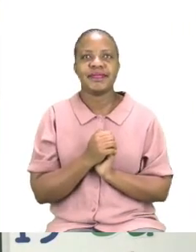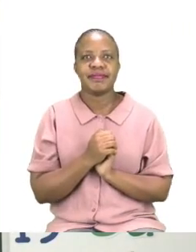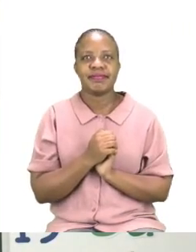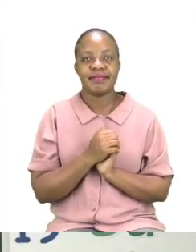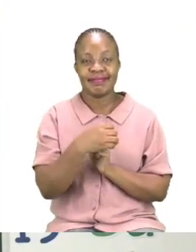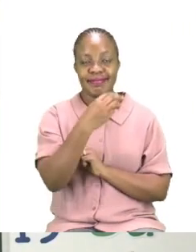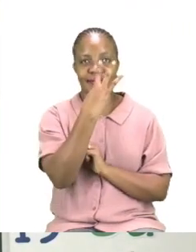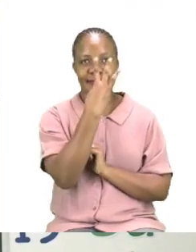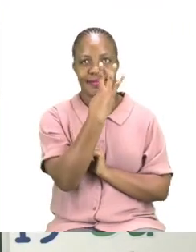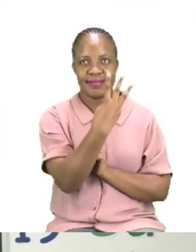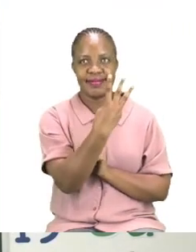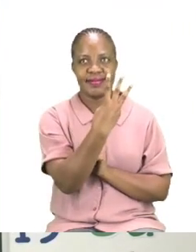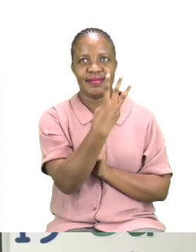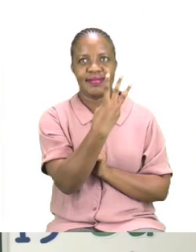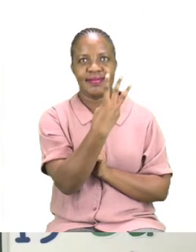3